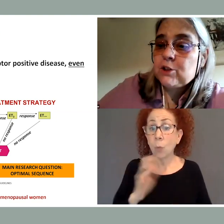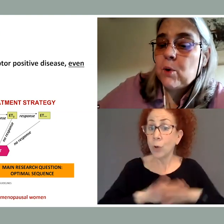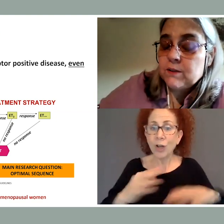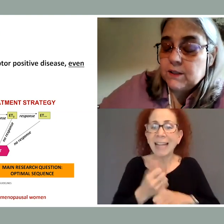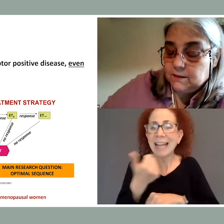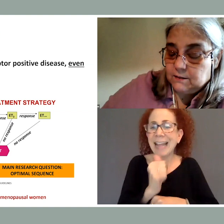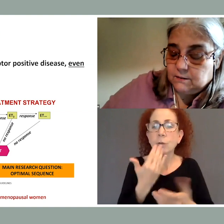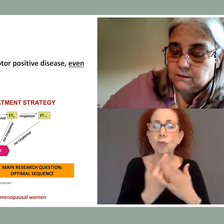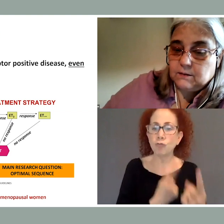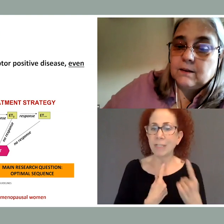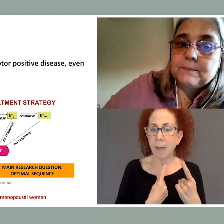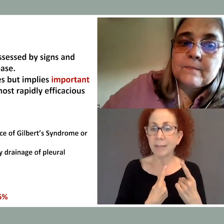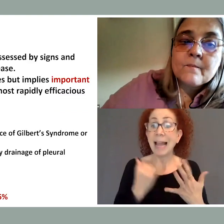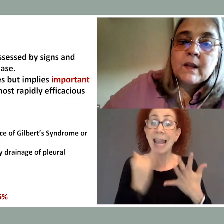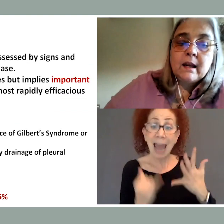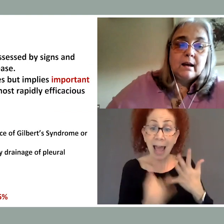any response.